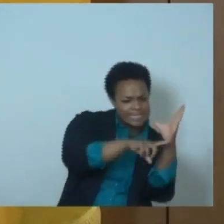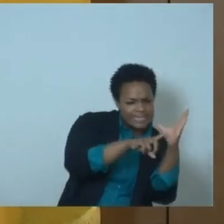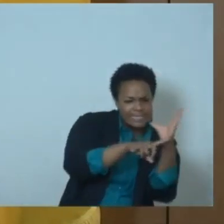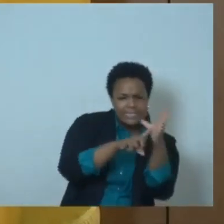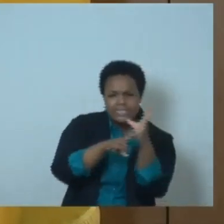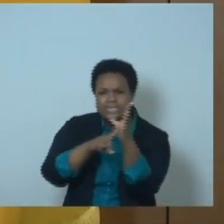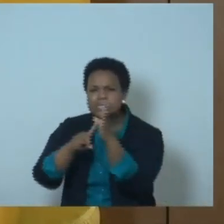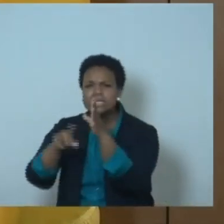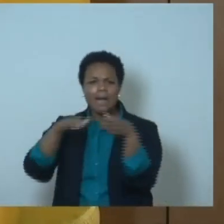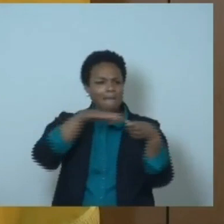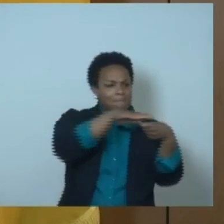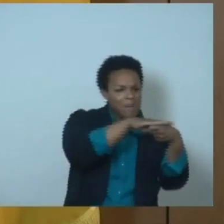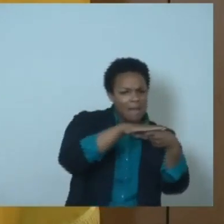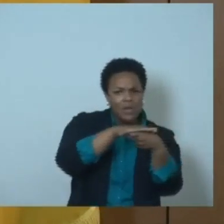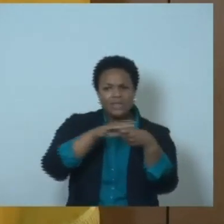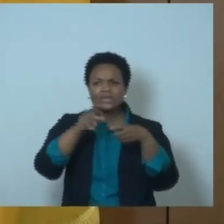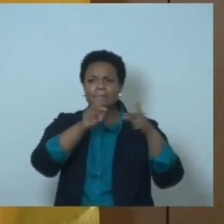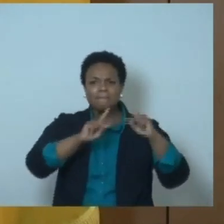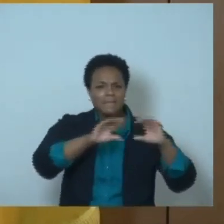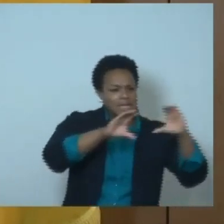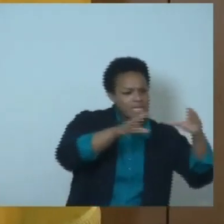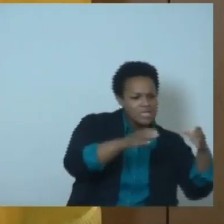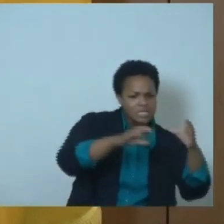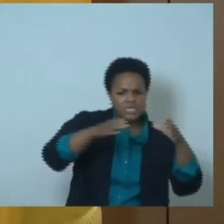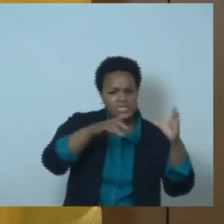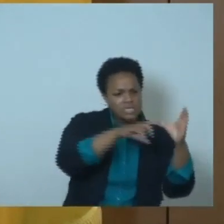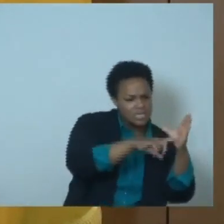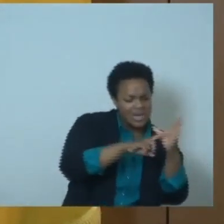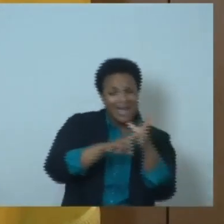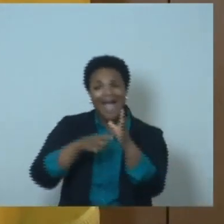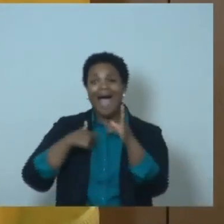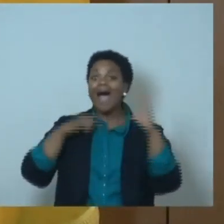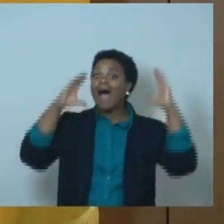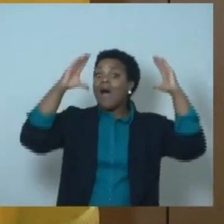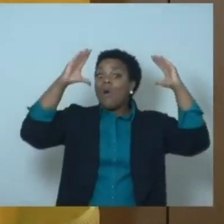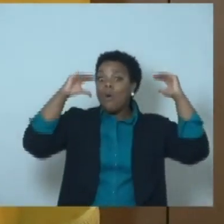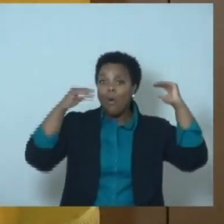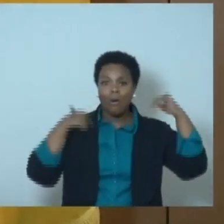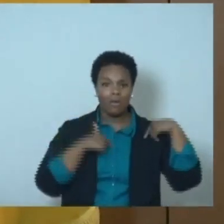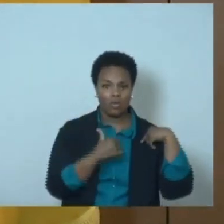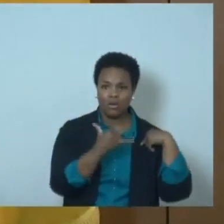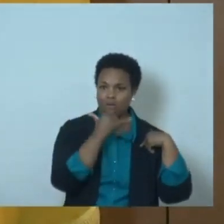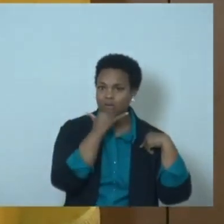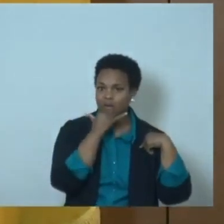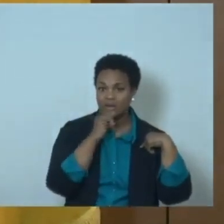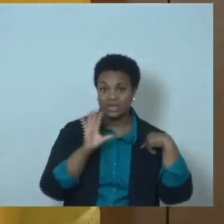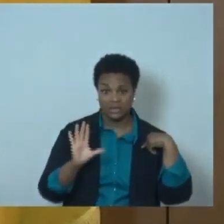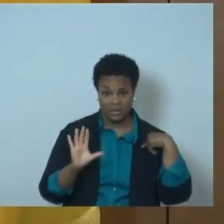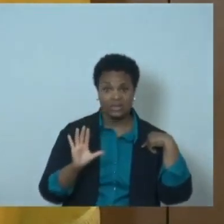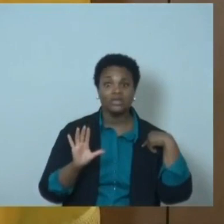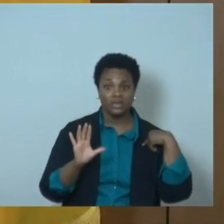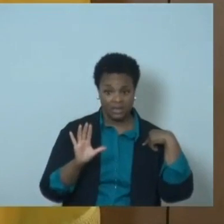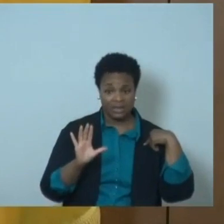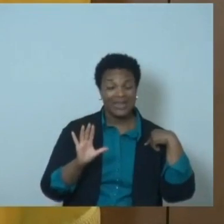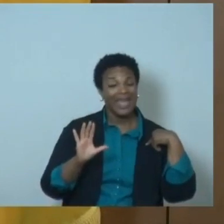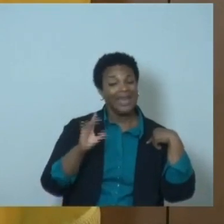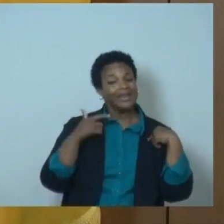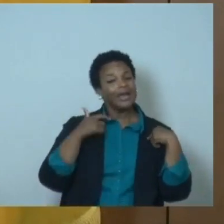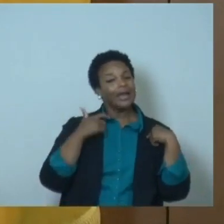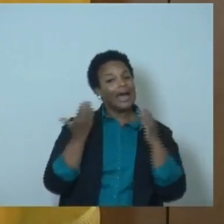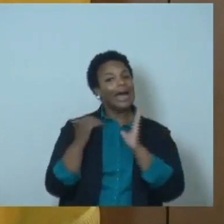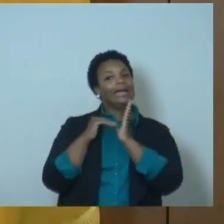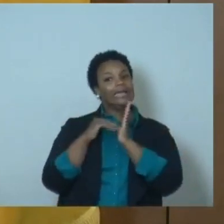because otherwise we've got risk in areas that we should be worrying about. And I've used that